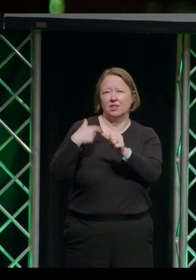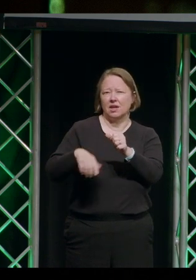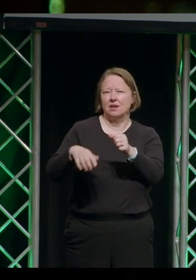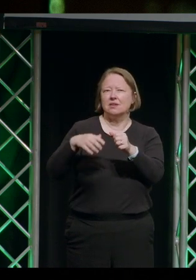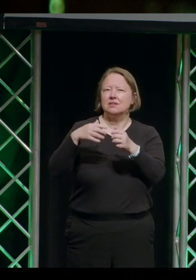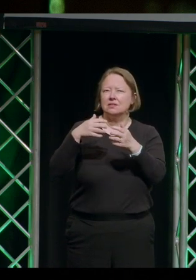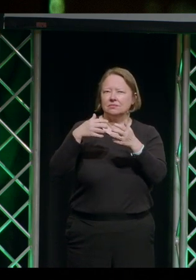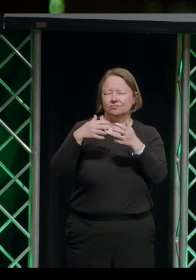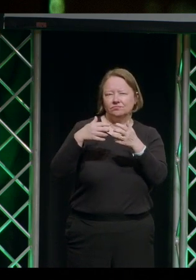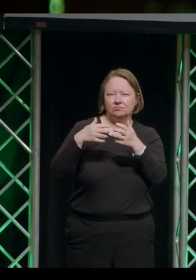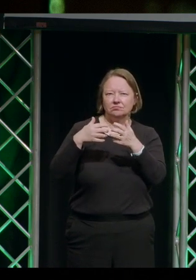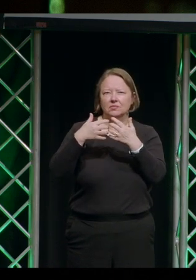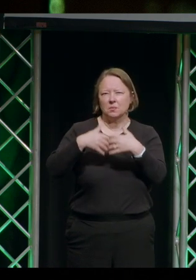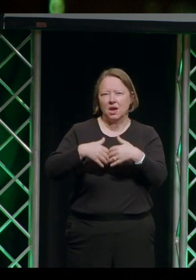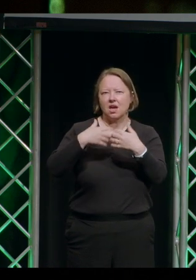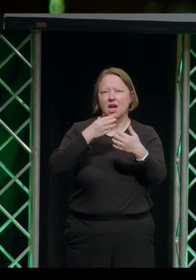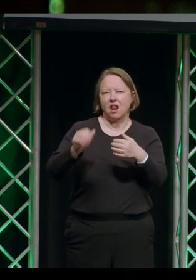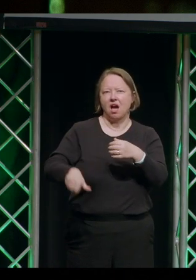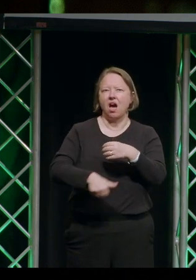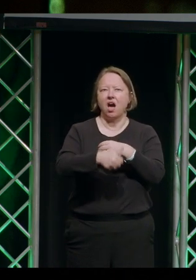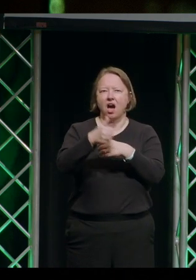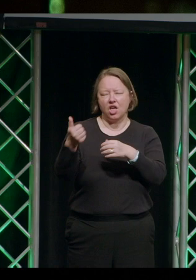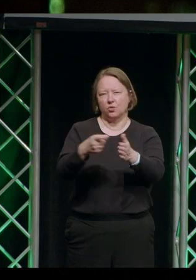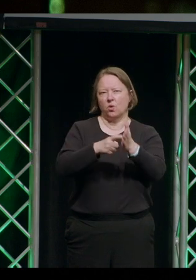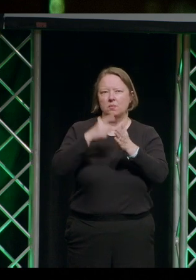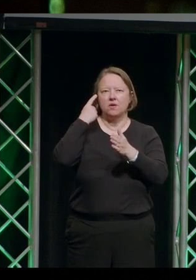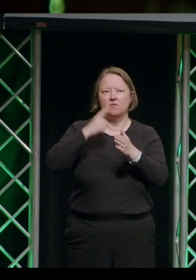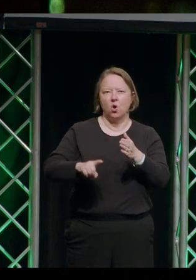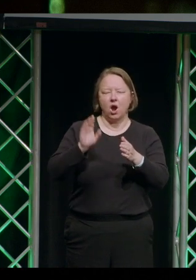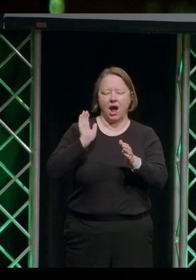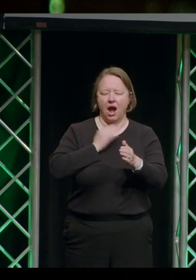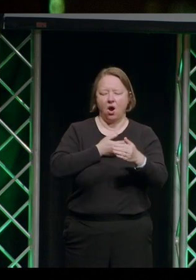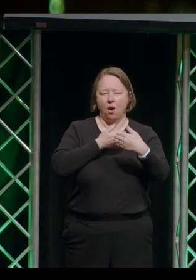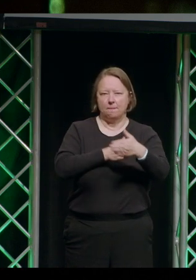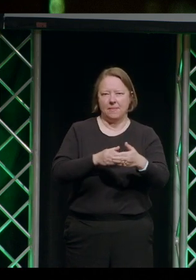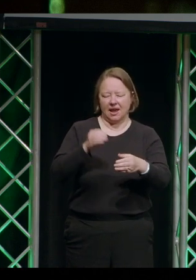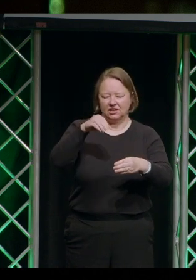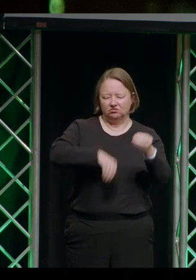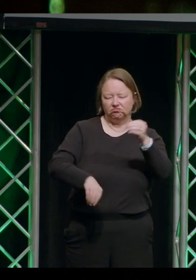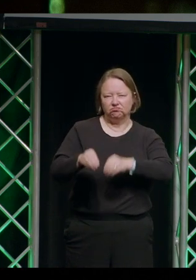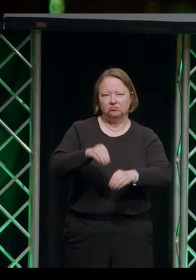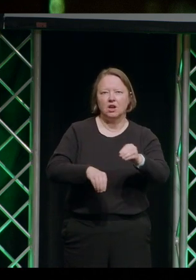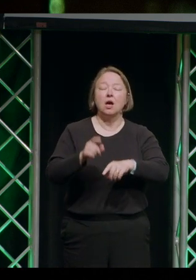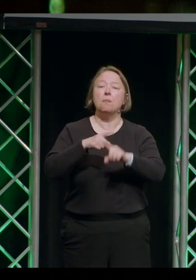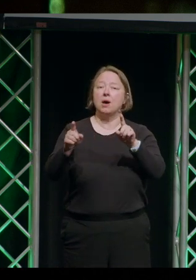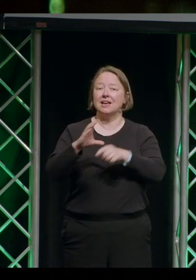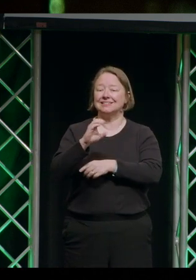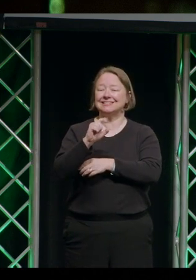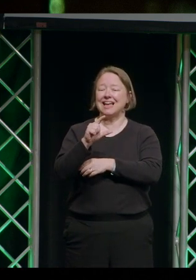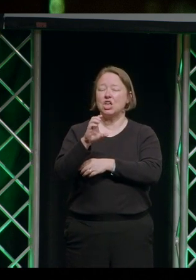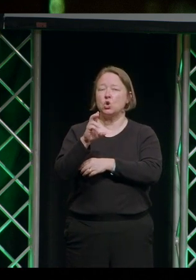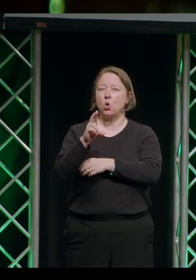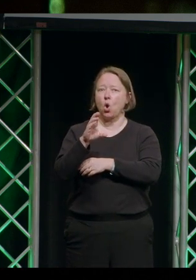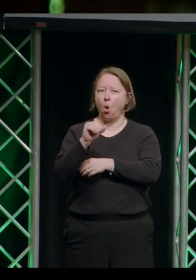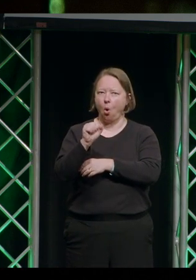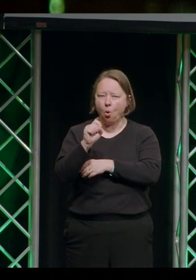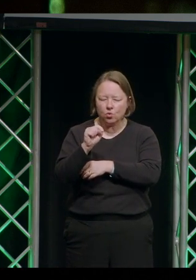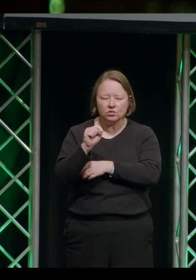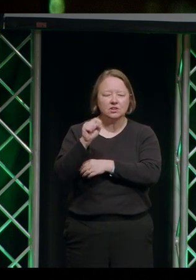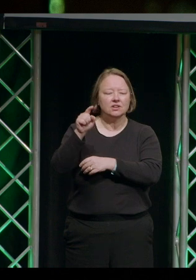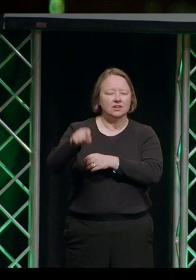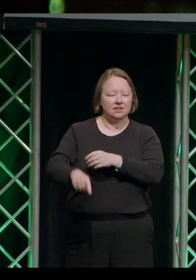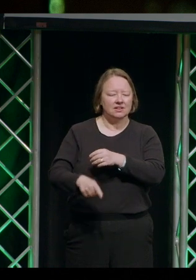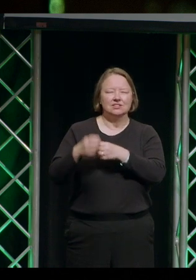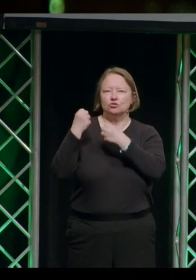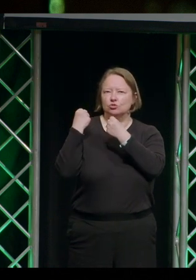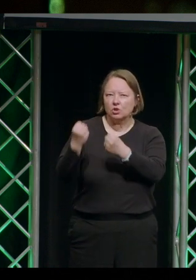mechanical and other requirements for packaging. However, Cellucoat's strength, preservative, and